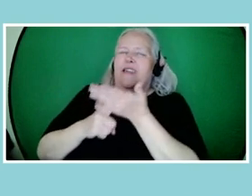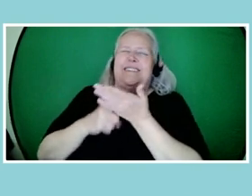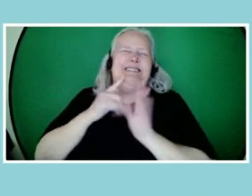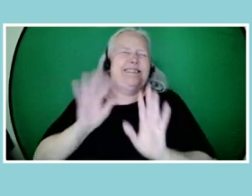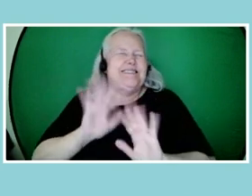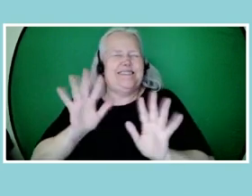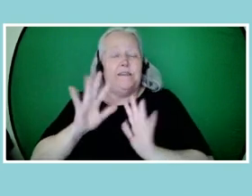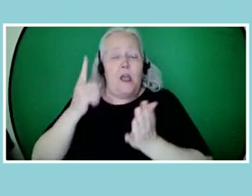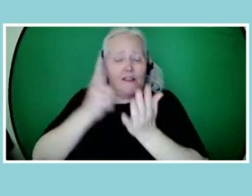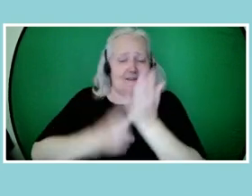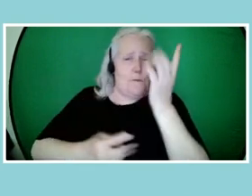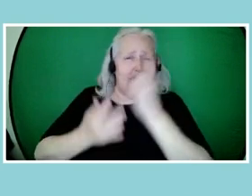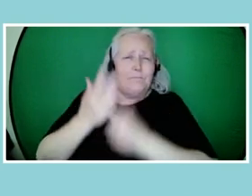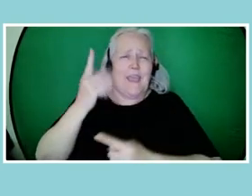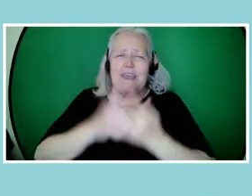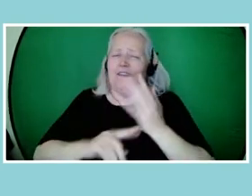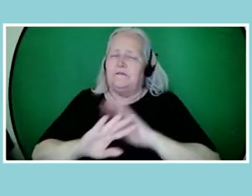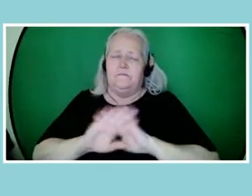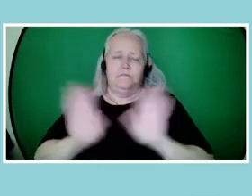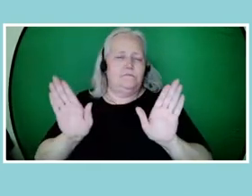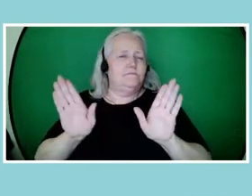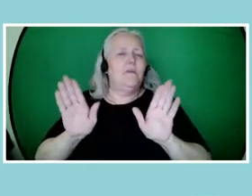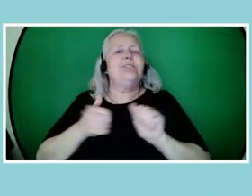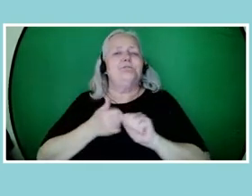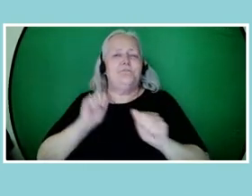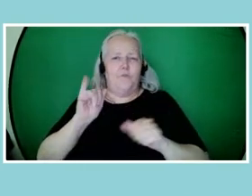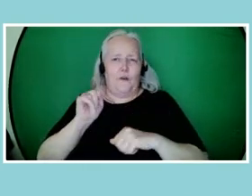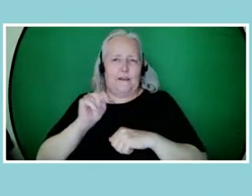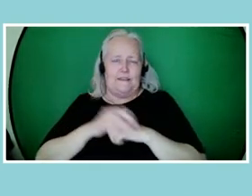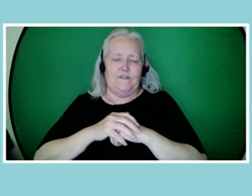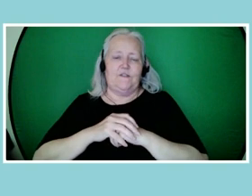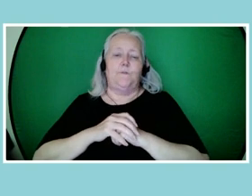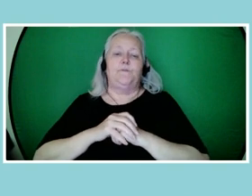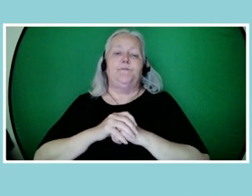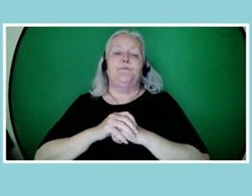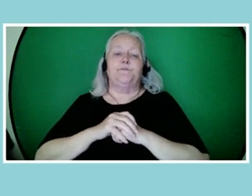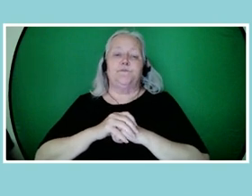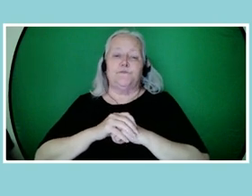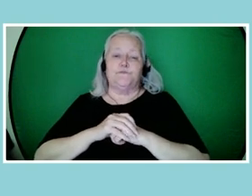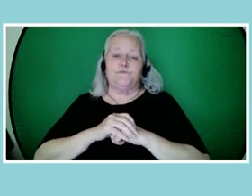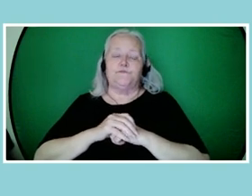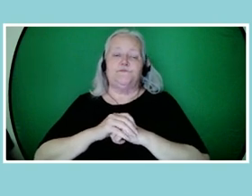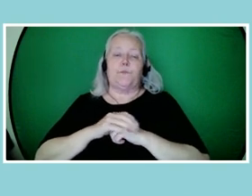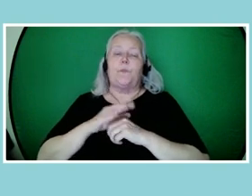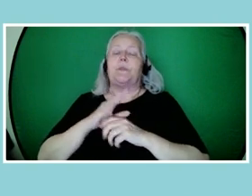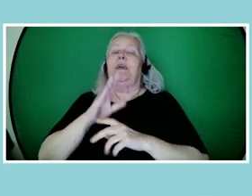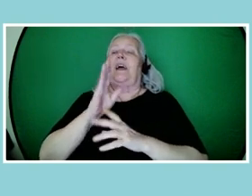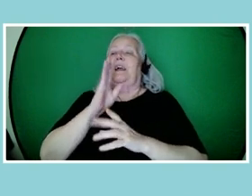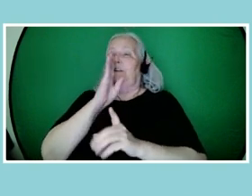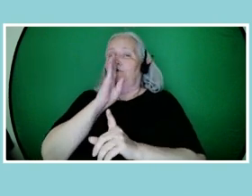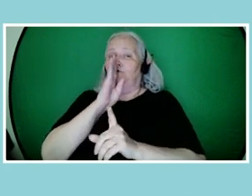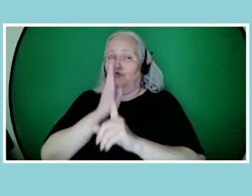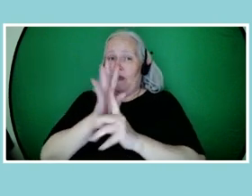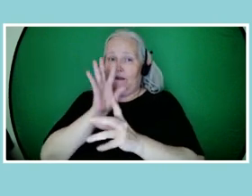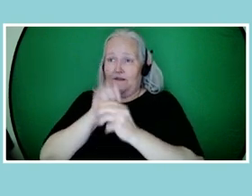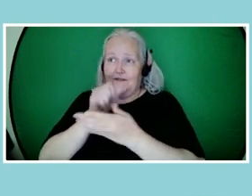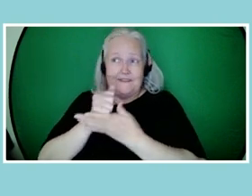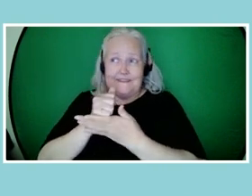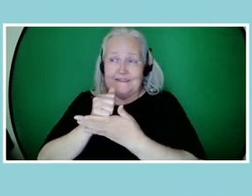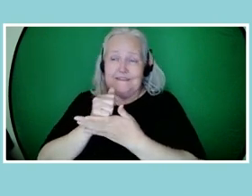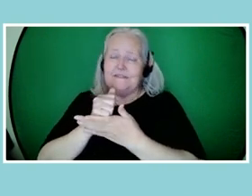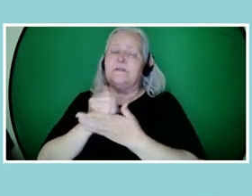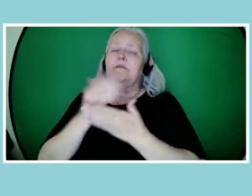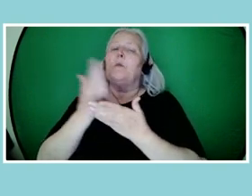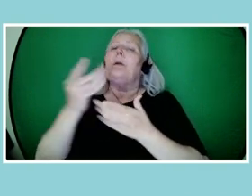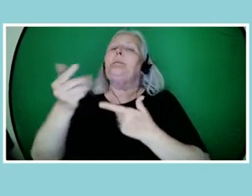debate. And if direct intervention isn't the strategy you're choosing, go with delaying.